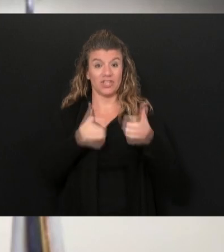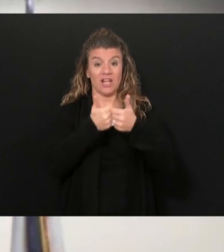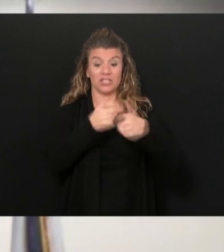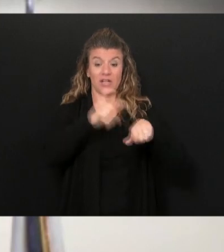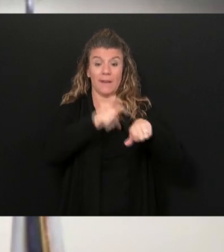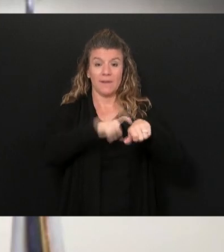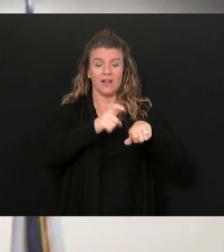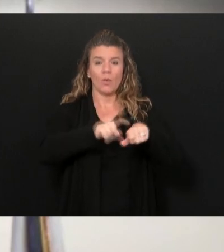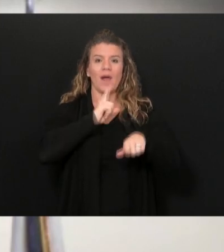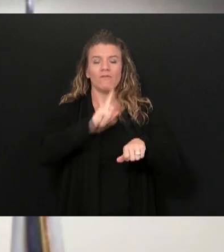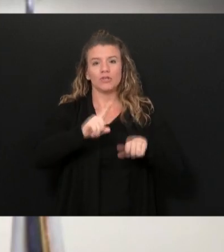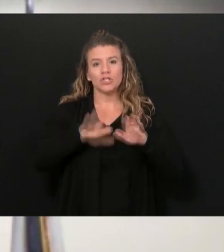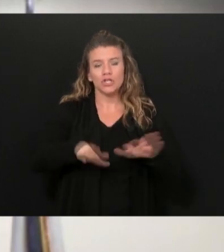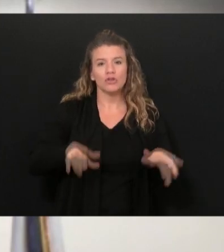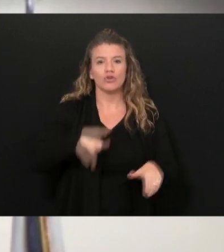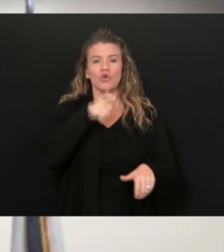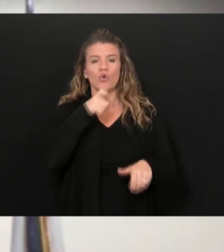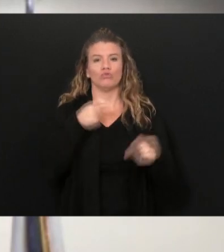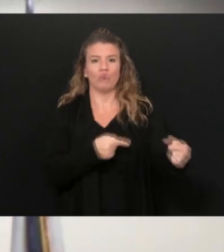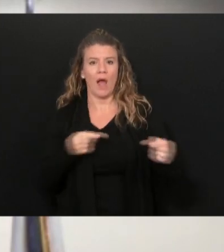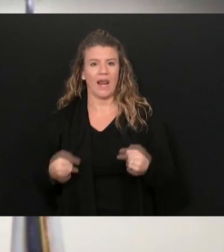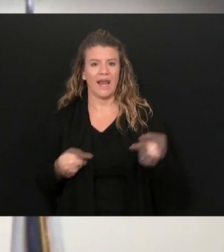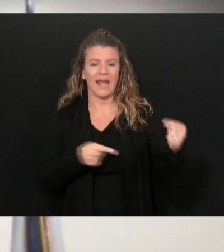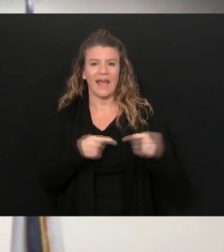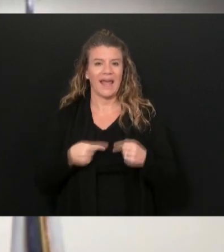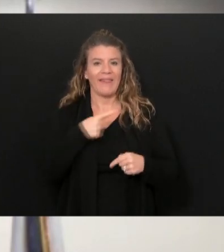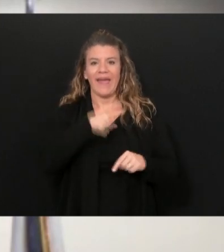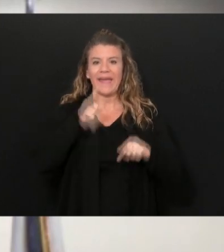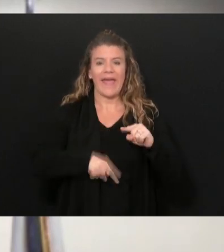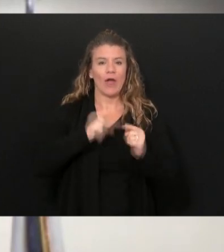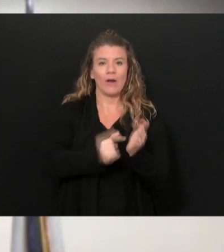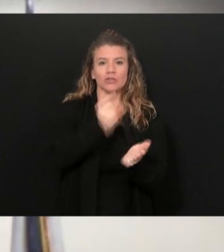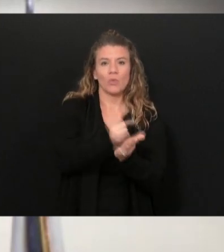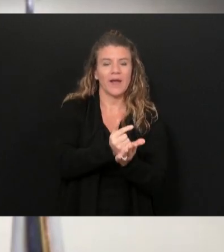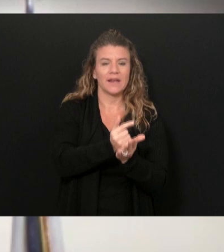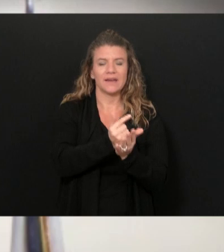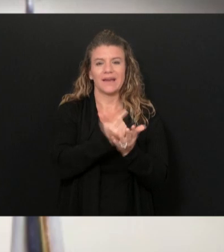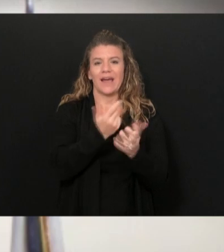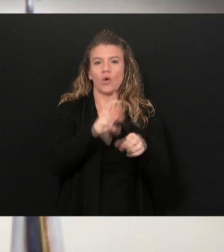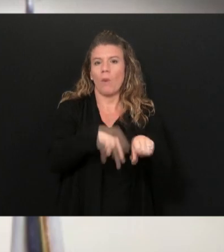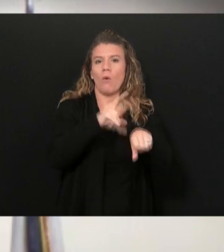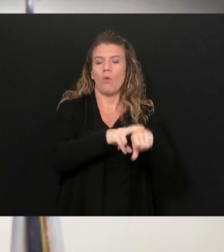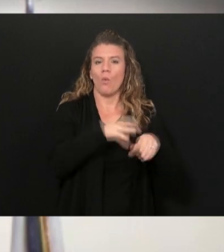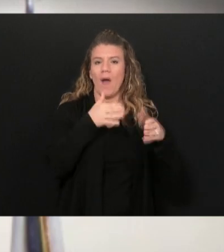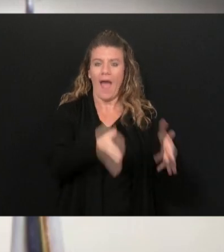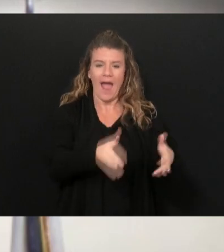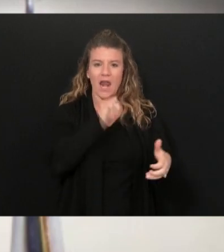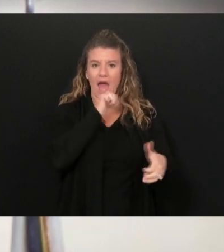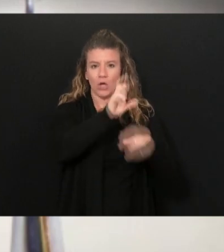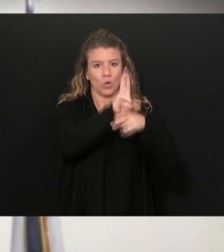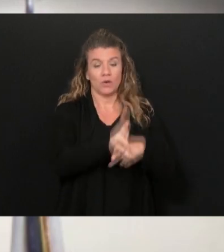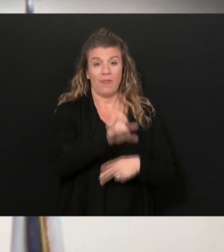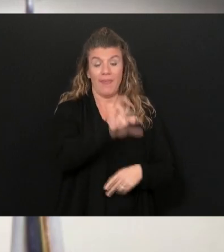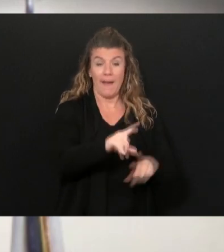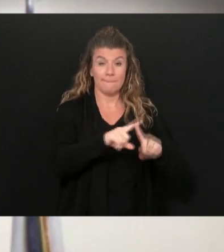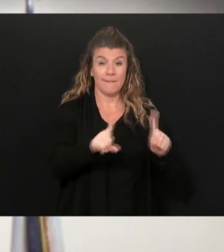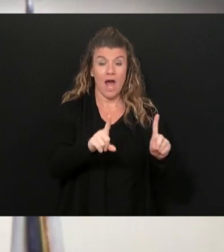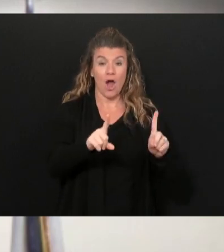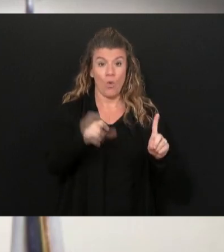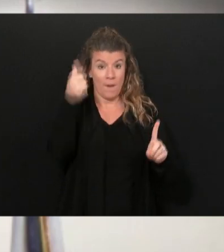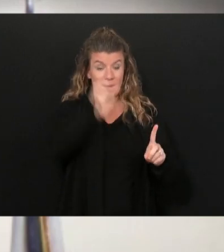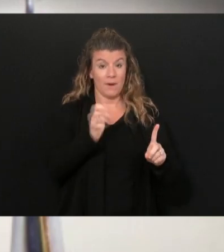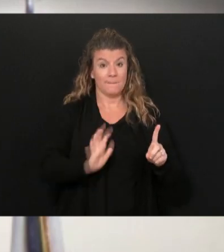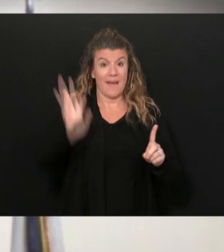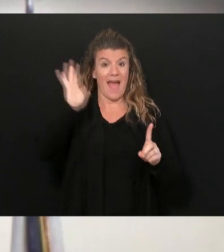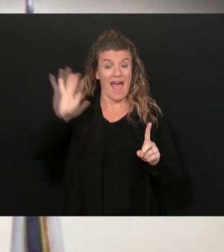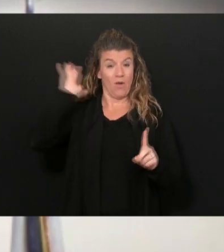are struggling with not being able to graduate in a normal sense. But I think back of my